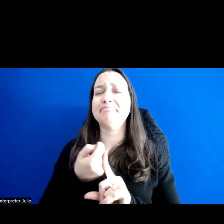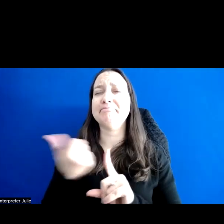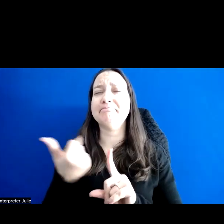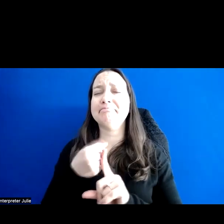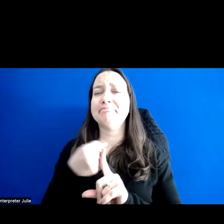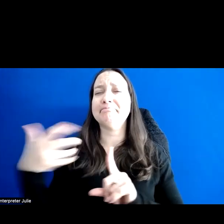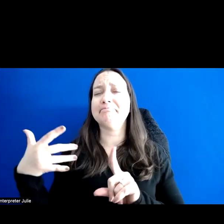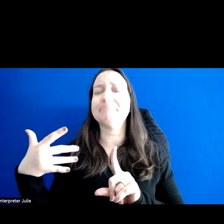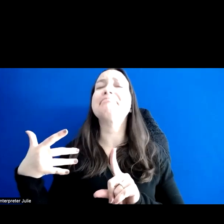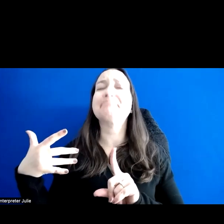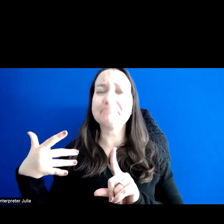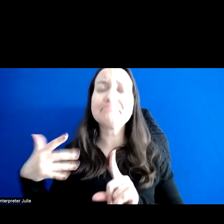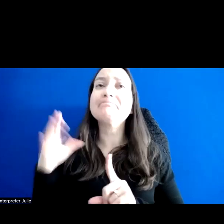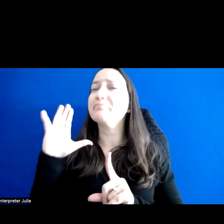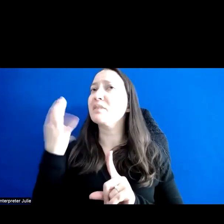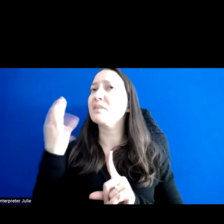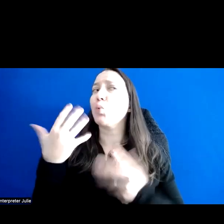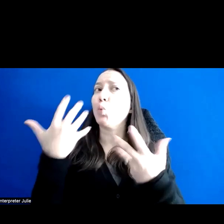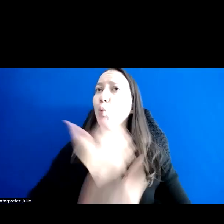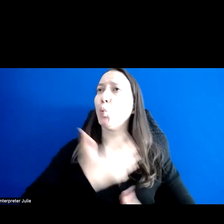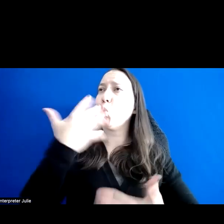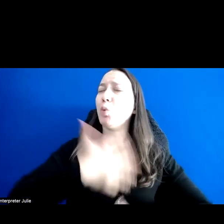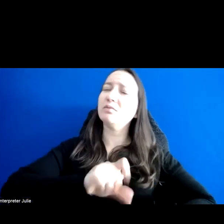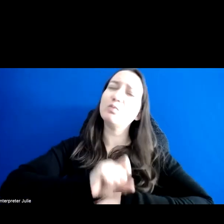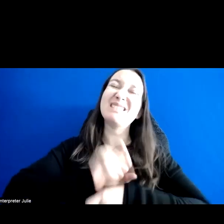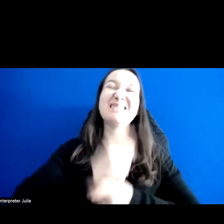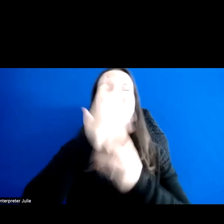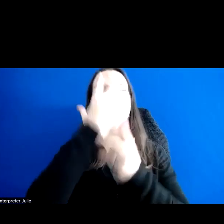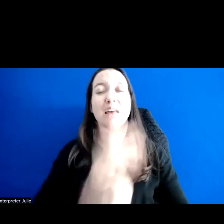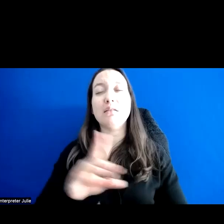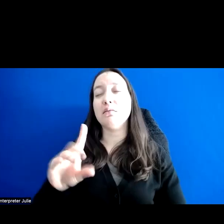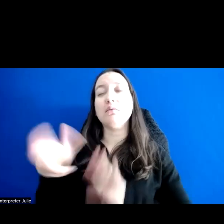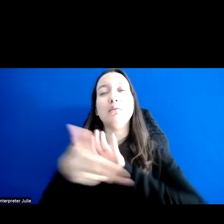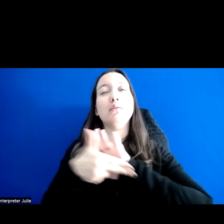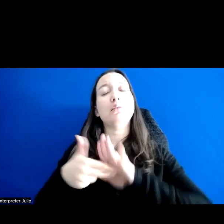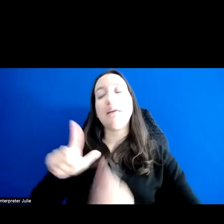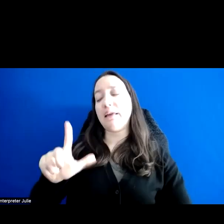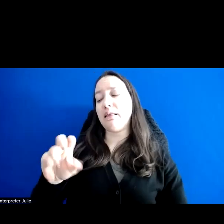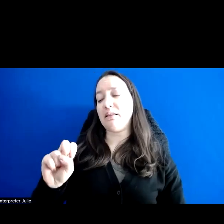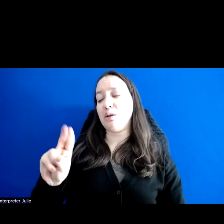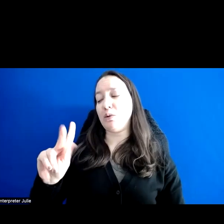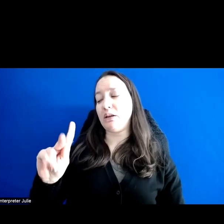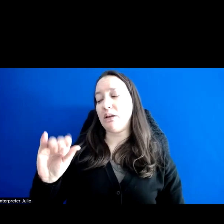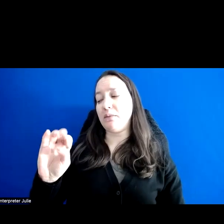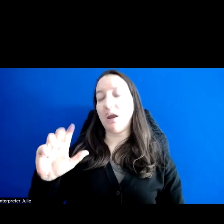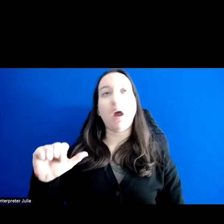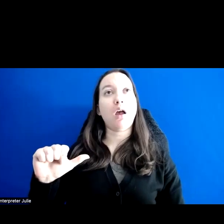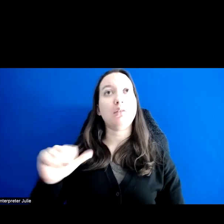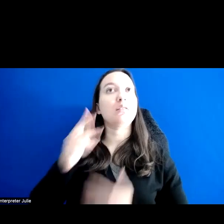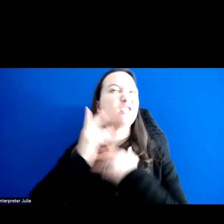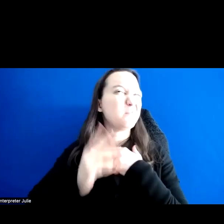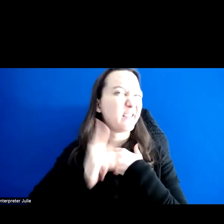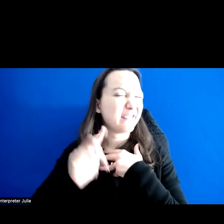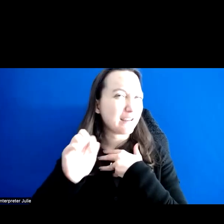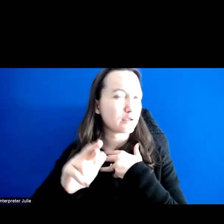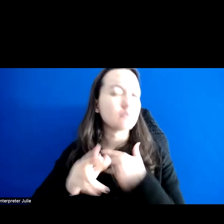because it is extraordinary work. She was sadly diagnosed with leukemia, having battled through the